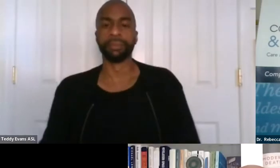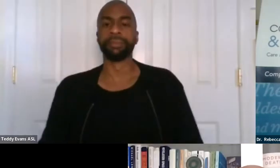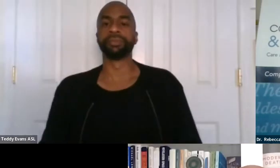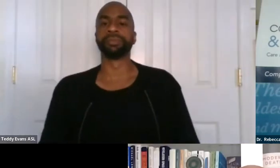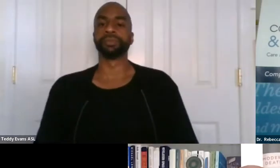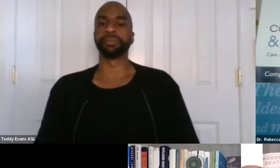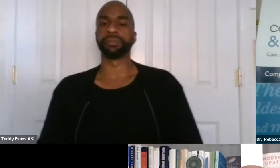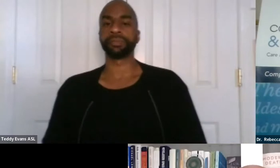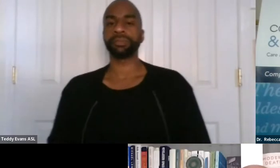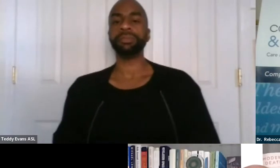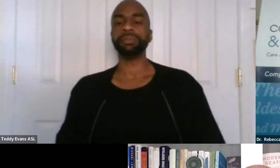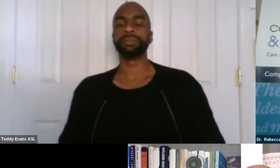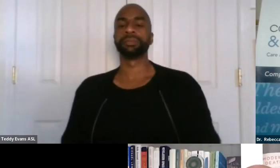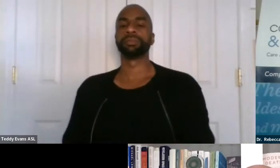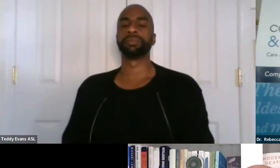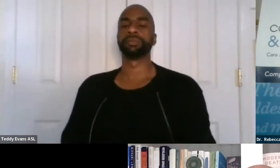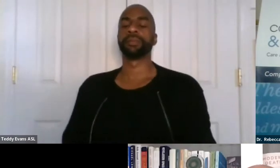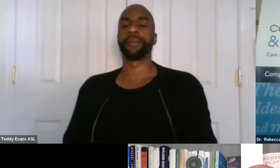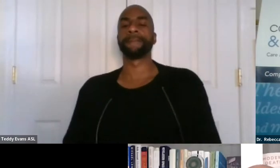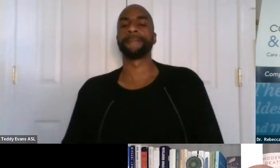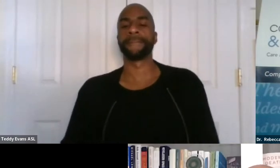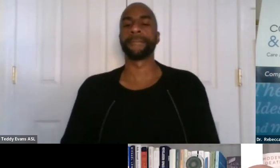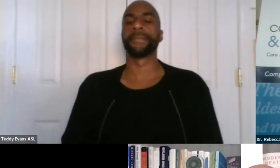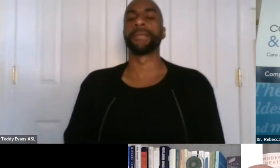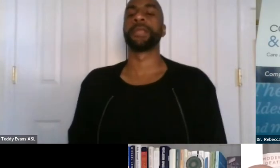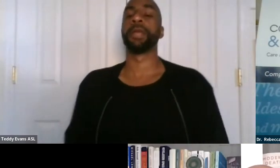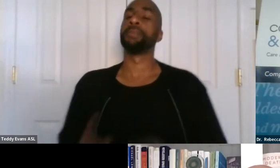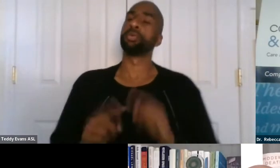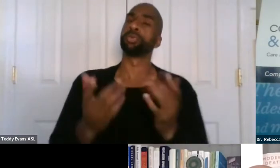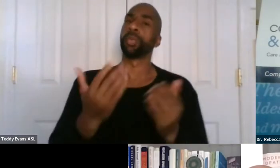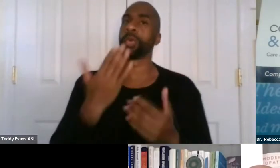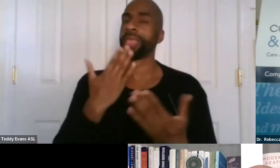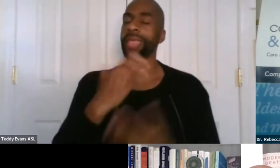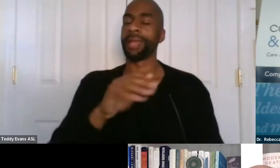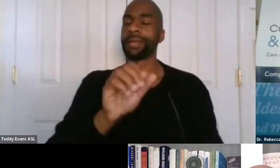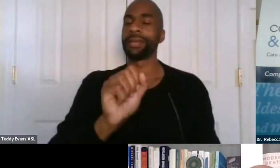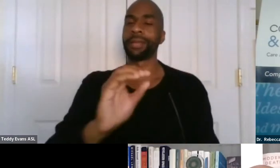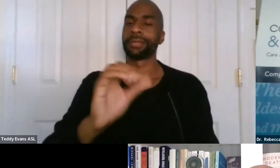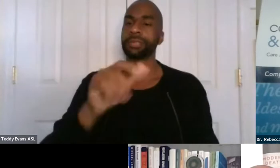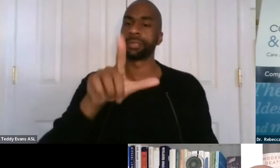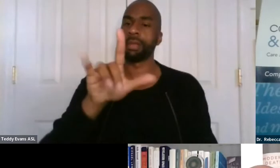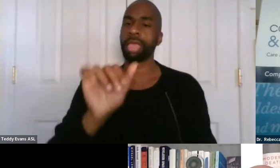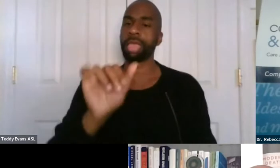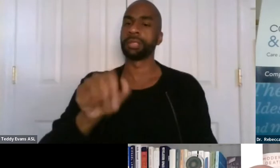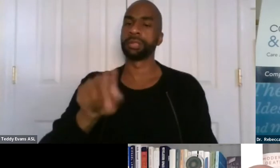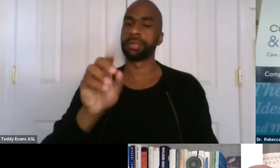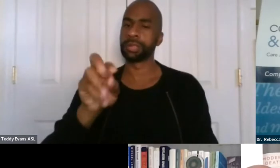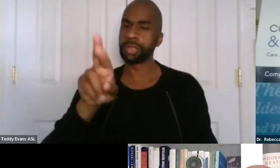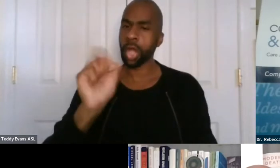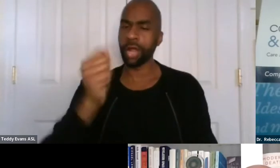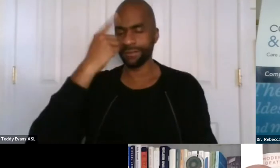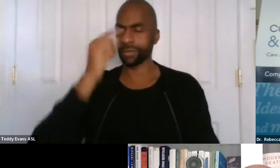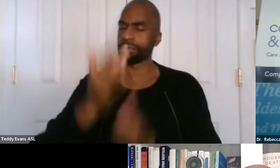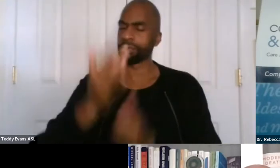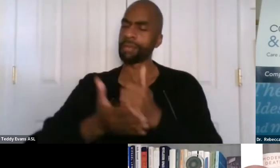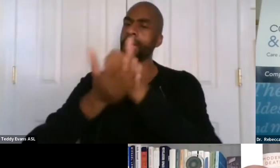all of us owe a lot to Cicely Saunders for changing the culture of medicine, for making medicine, for really helping medicine reconnect with